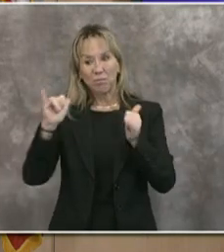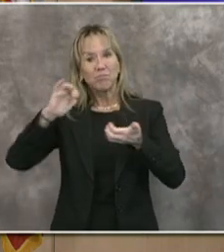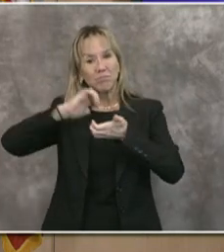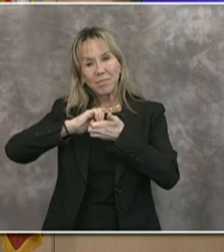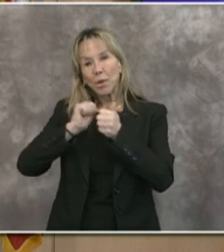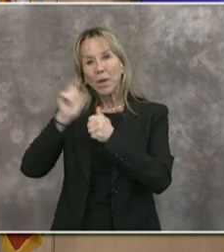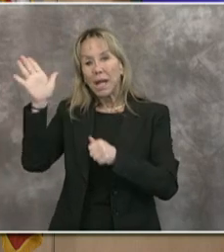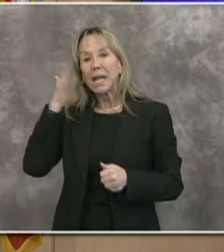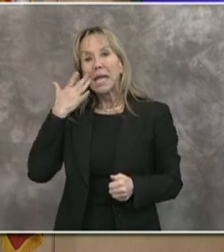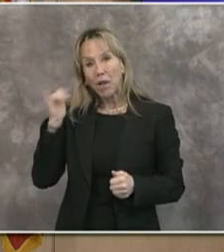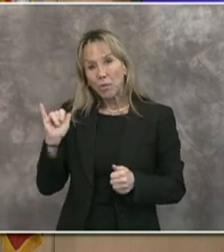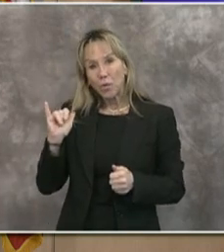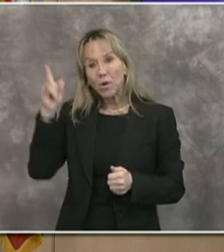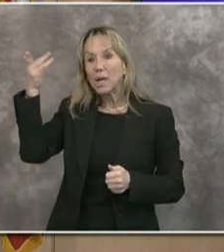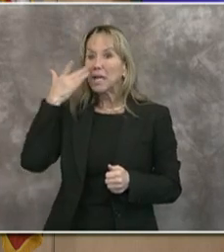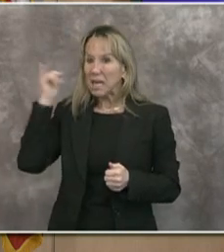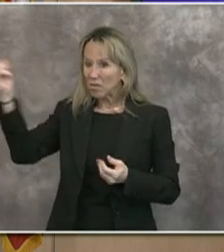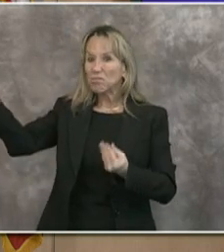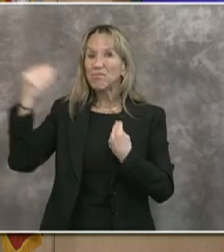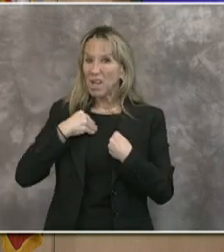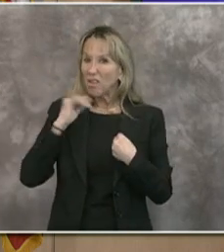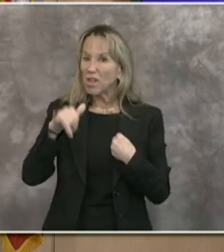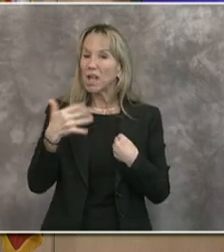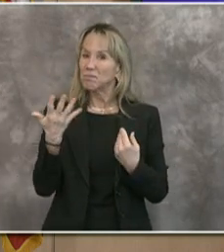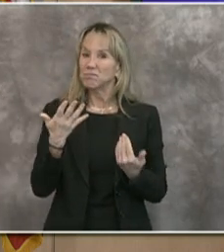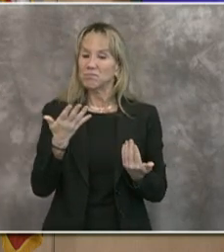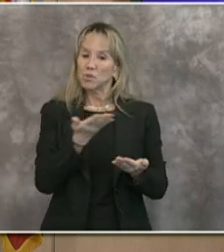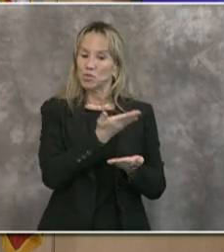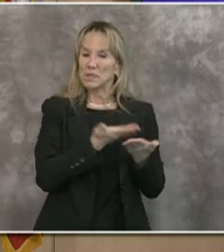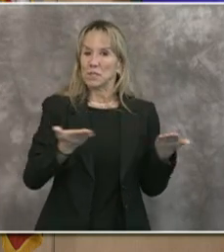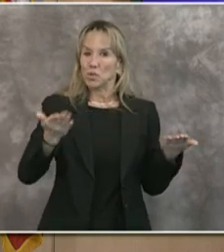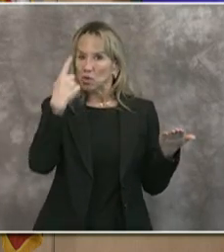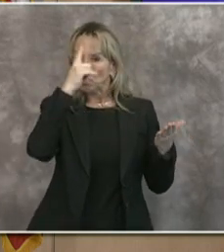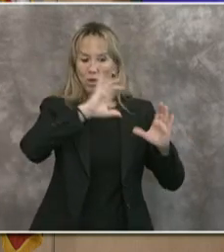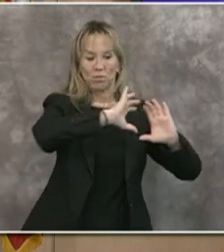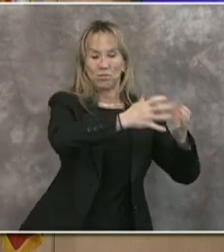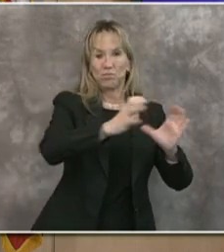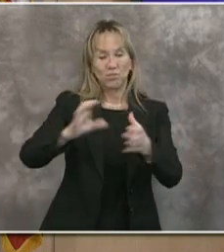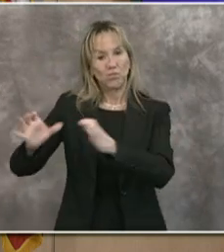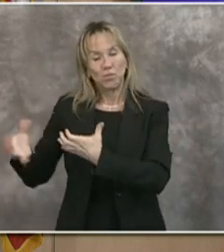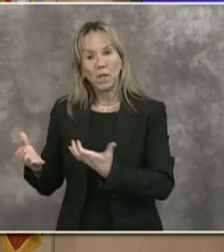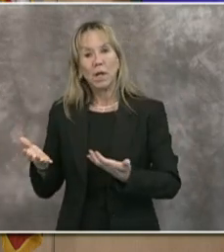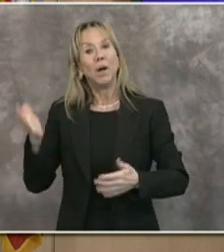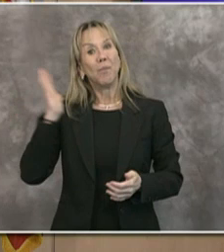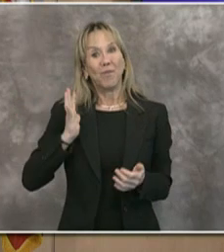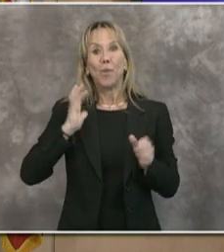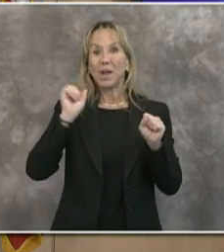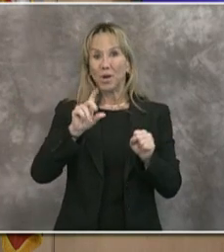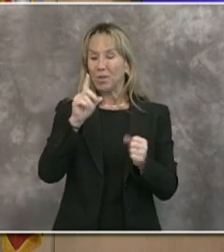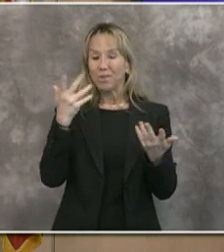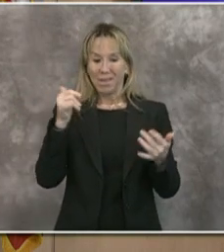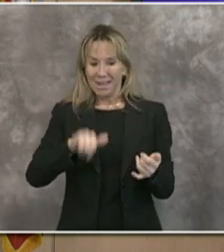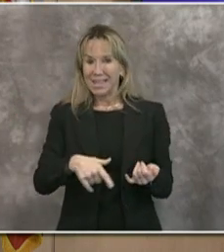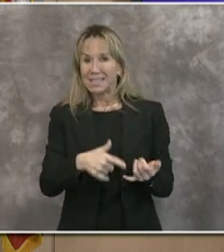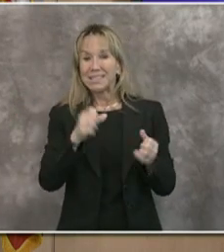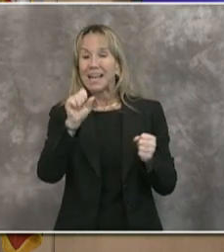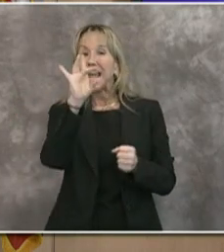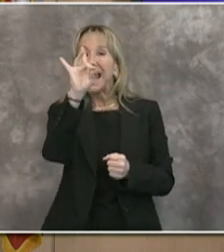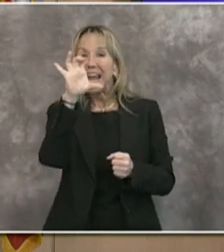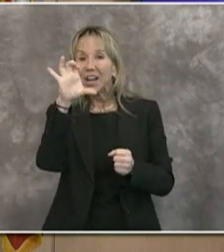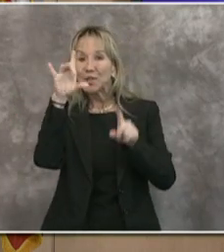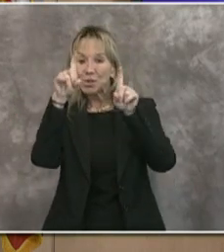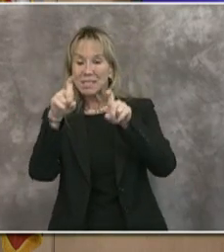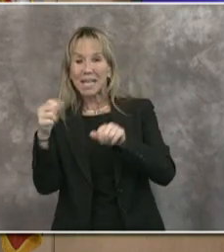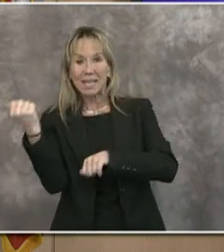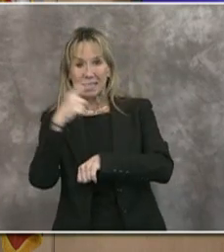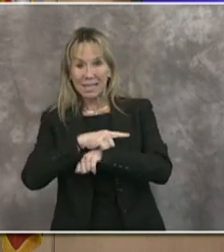California. The state is providing this as a resource. We think it has the capacity initially to do close to 800 tests per day. Yesterday, we